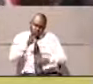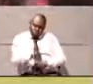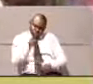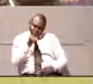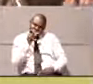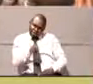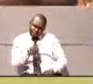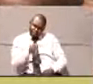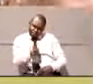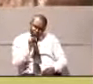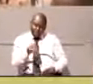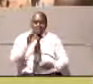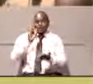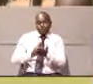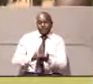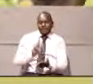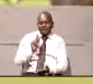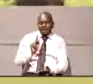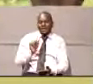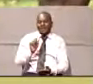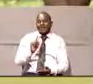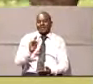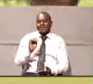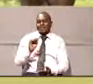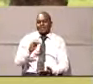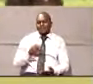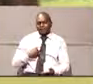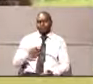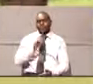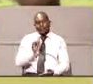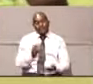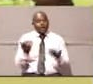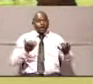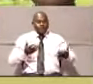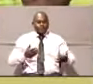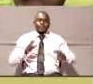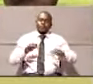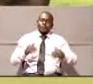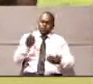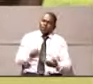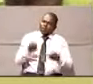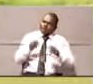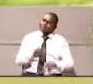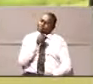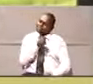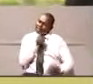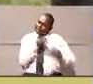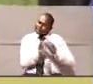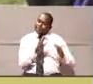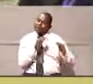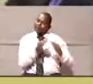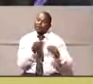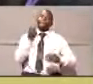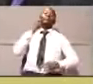person, that one person like now Dr. Kazimba today. That is the question. Where I what happens? Have you ever like